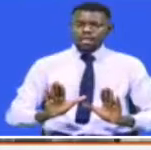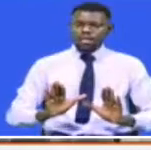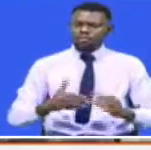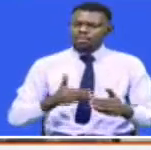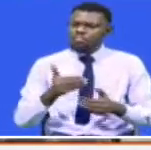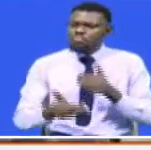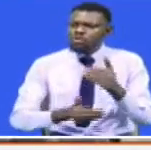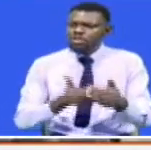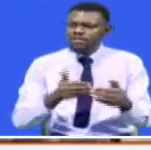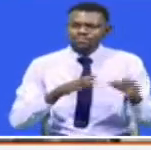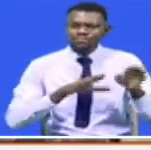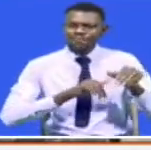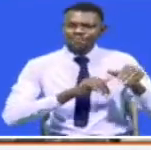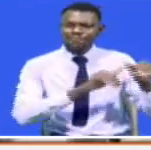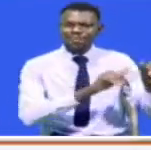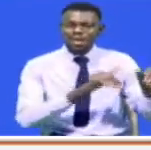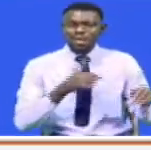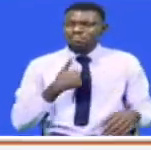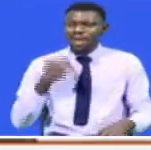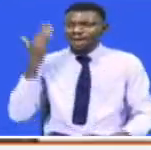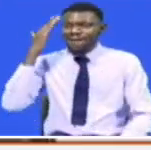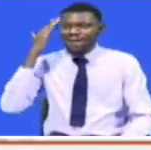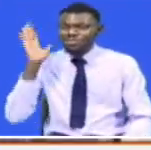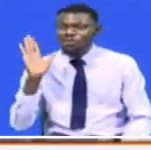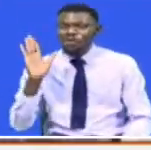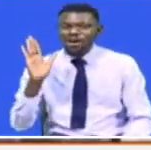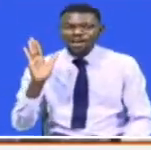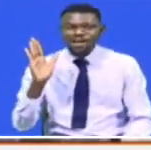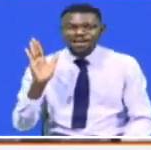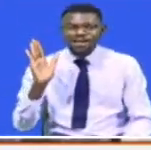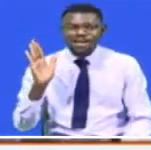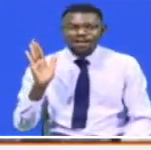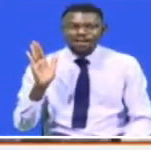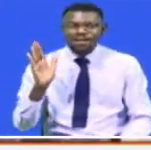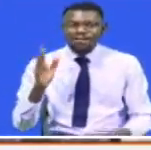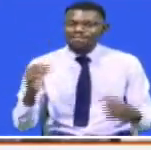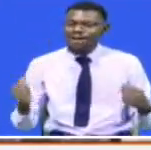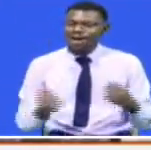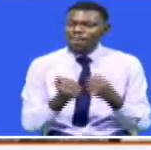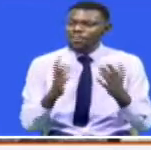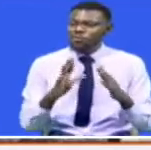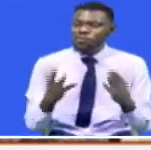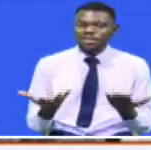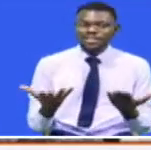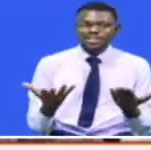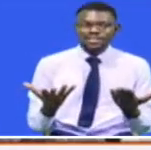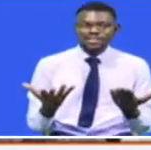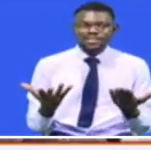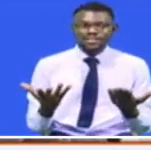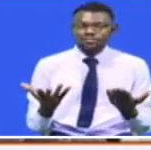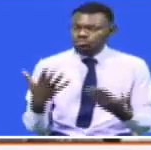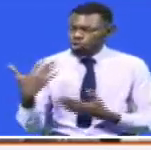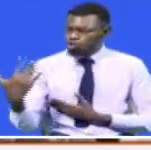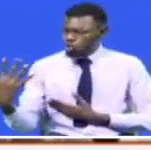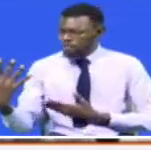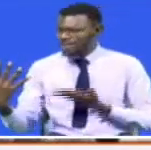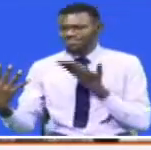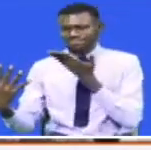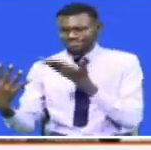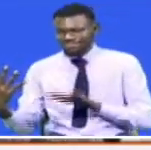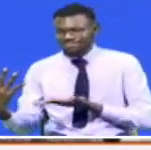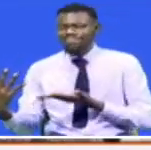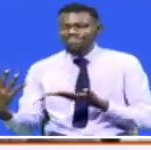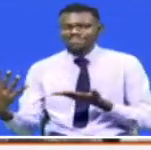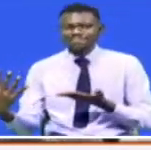So I do not know, you know, what outcome, other than what the documents provide as